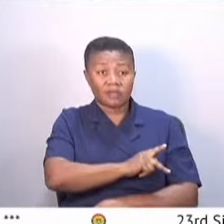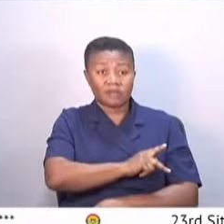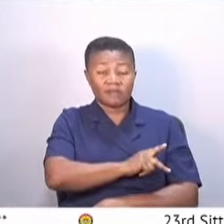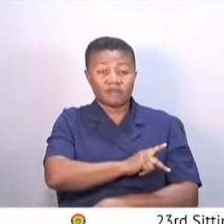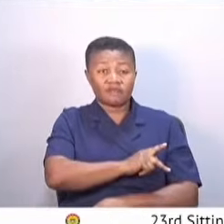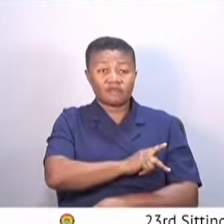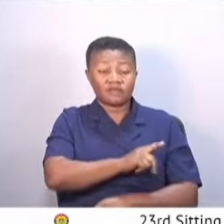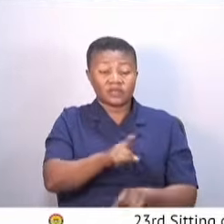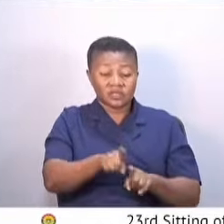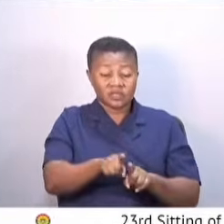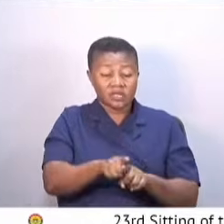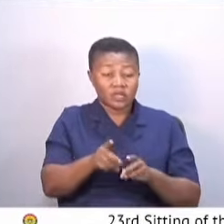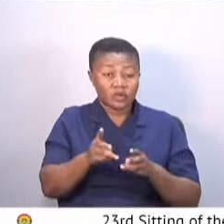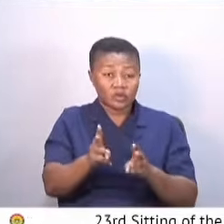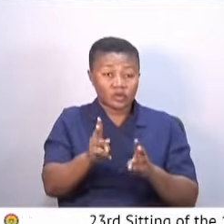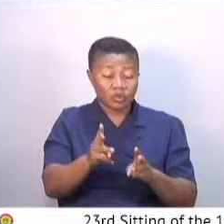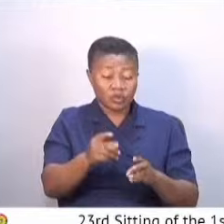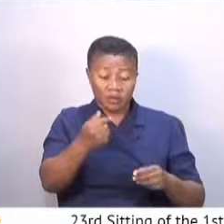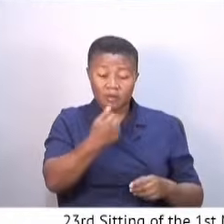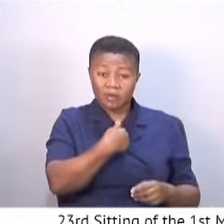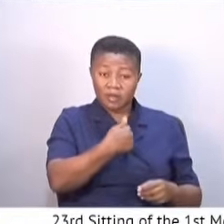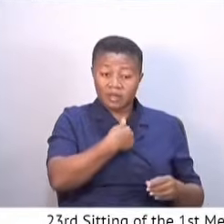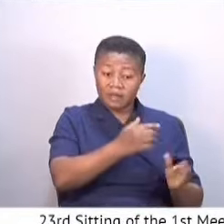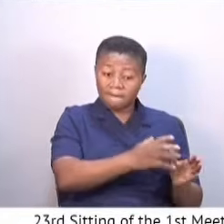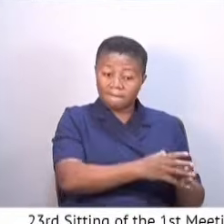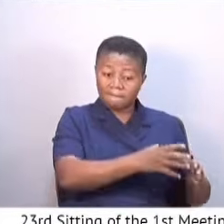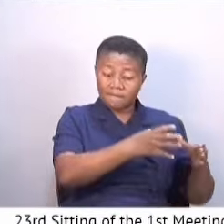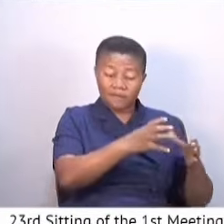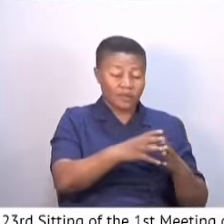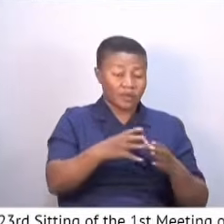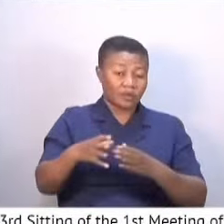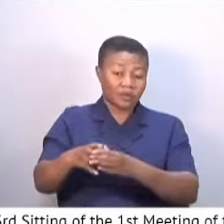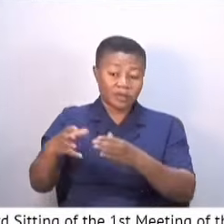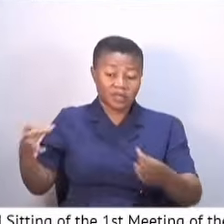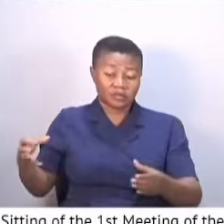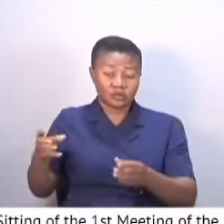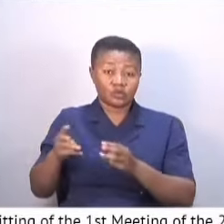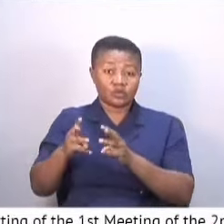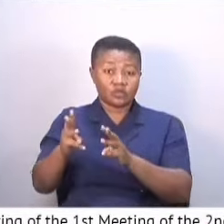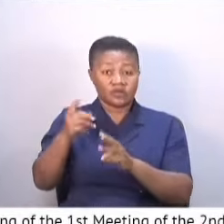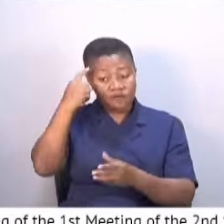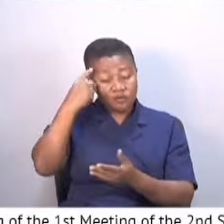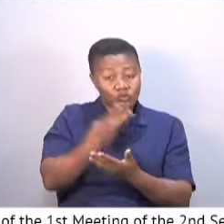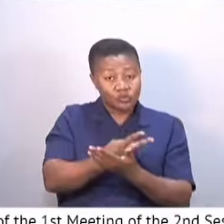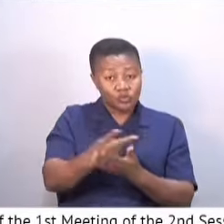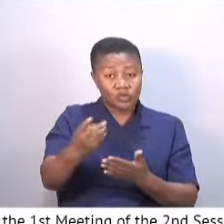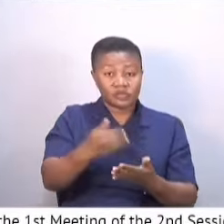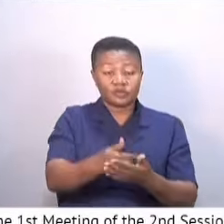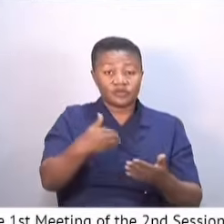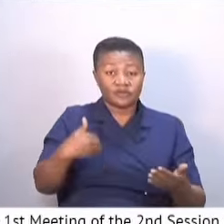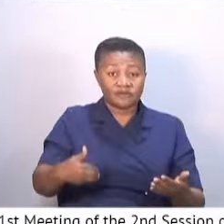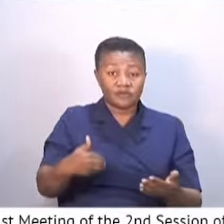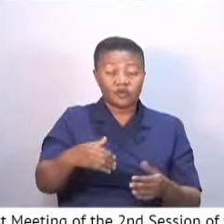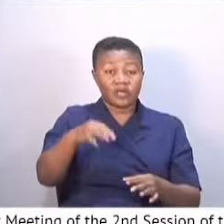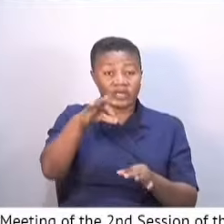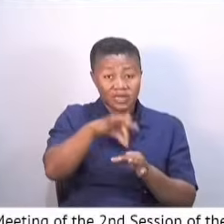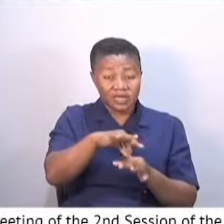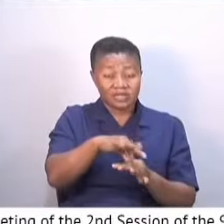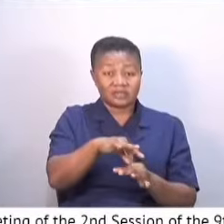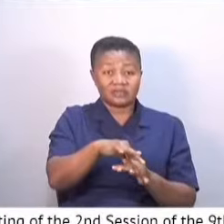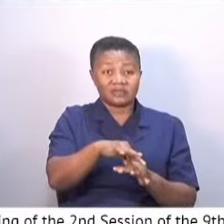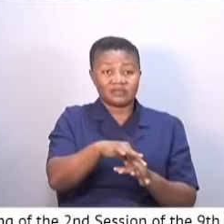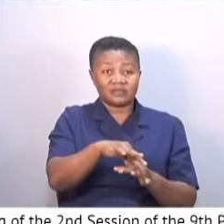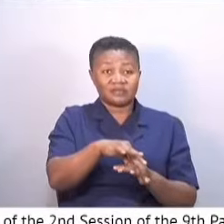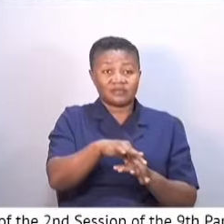same score, I was majority chief whip for 2 weeks before the election. And indeed,